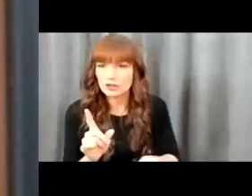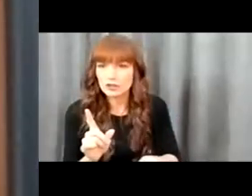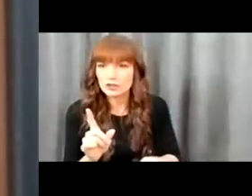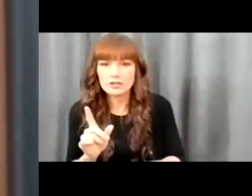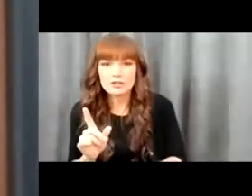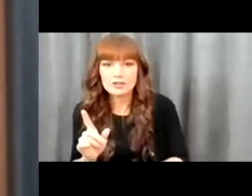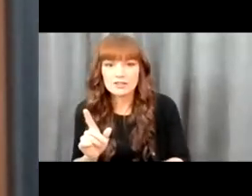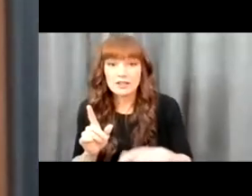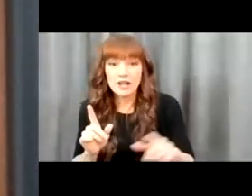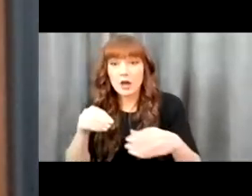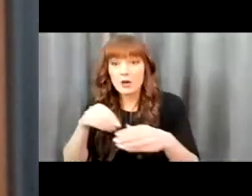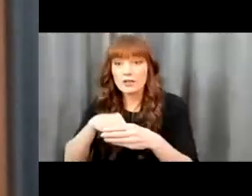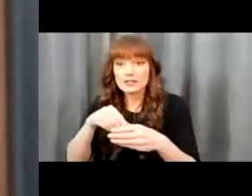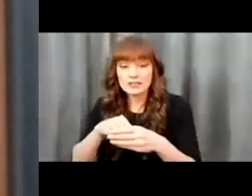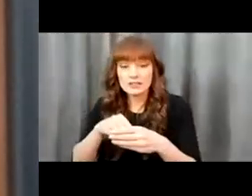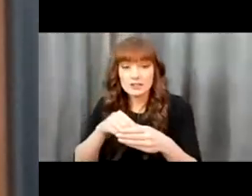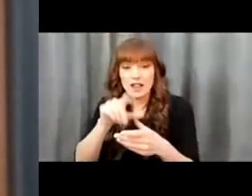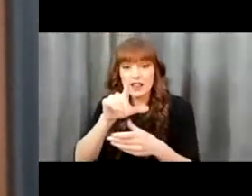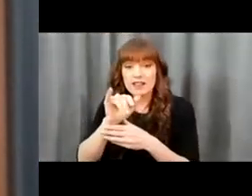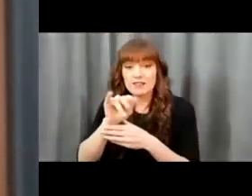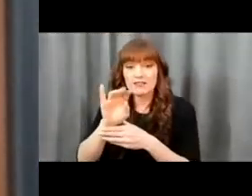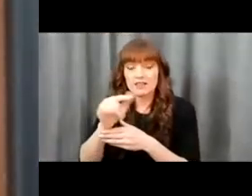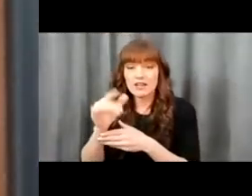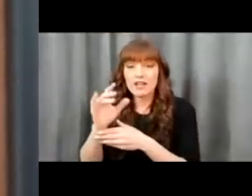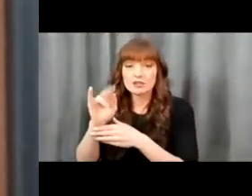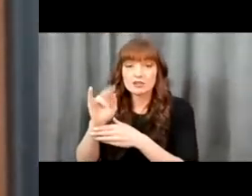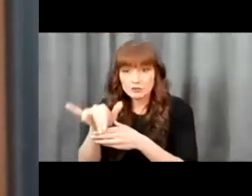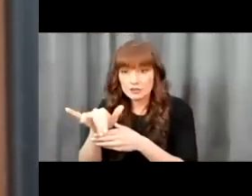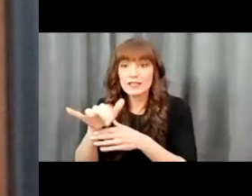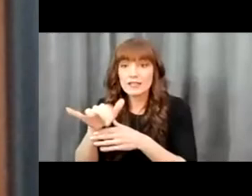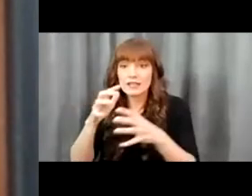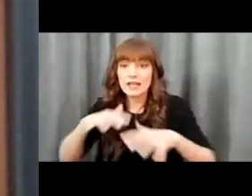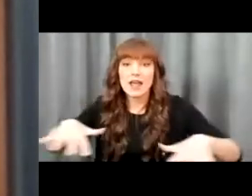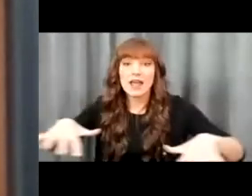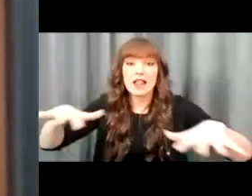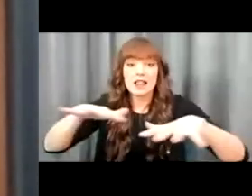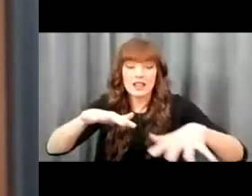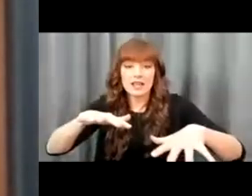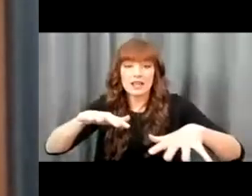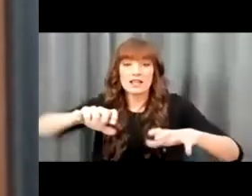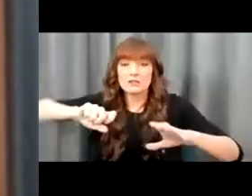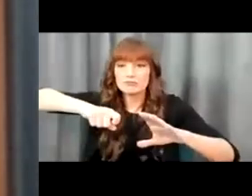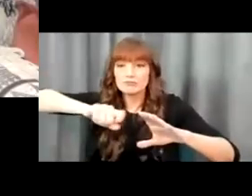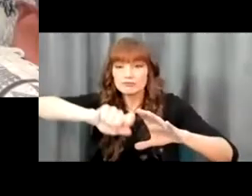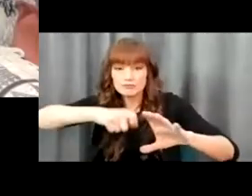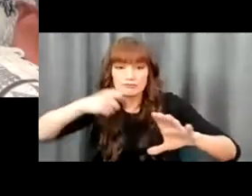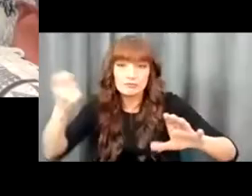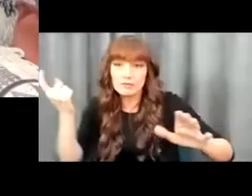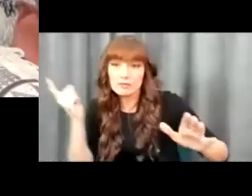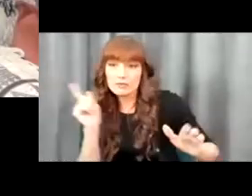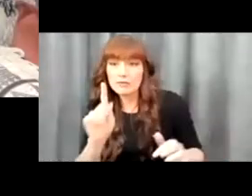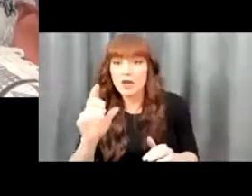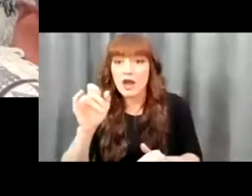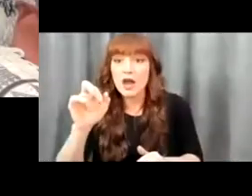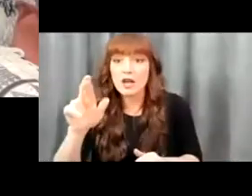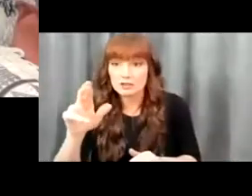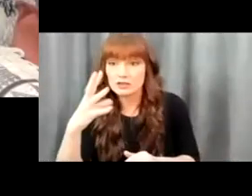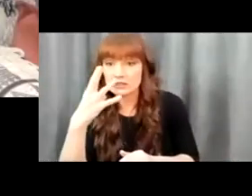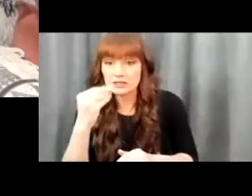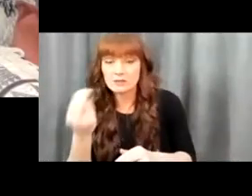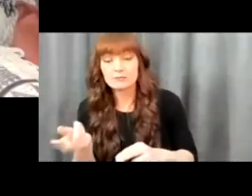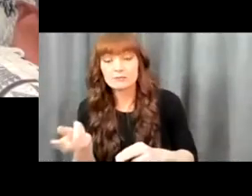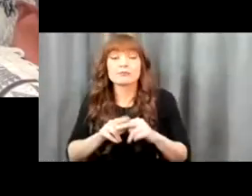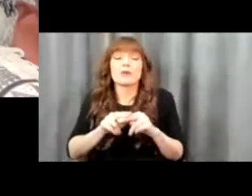Interior, Living Country Gallery, moments later. Keys jingle as Nima unlocks the door and enters. Oscar is asleep,